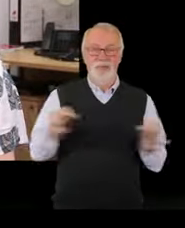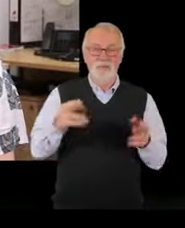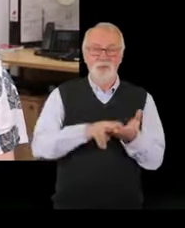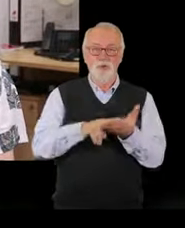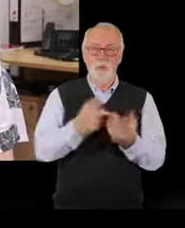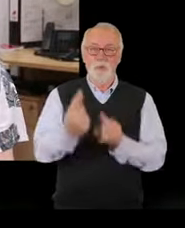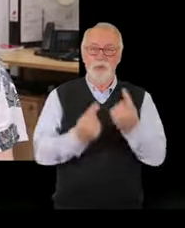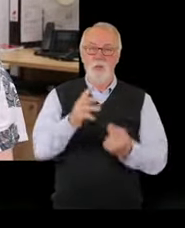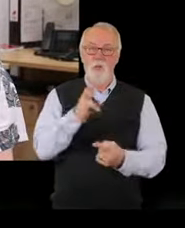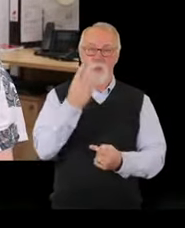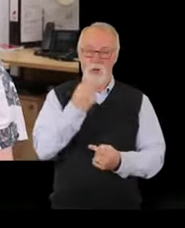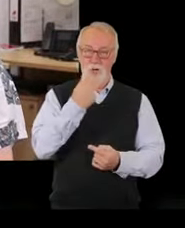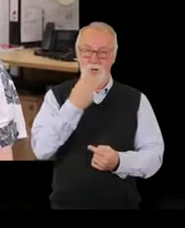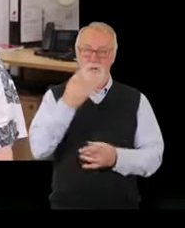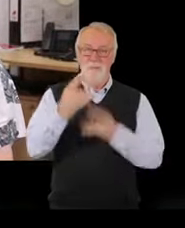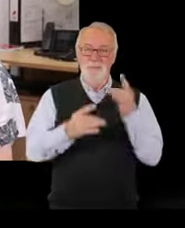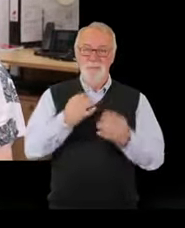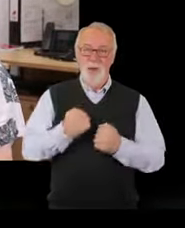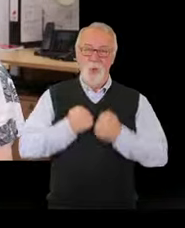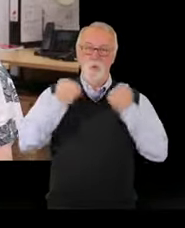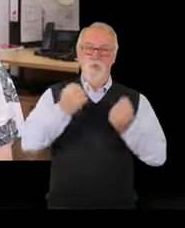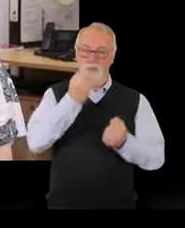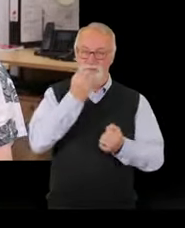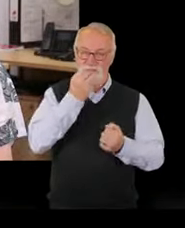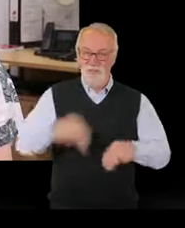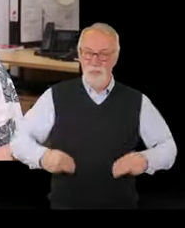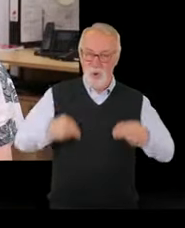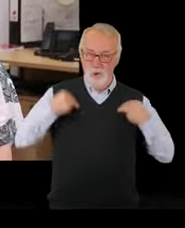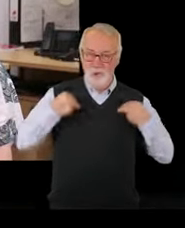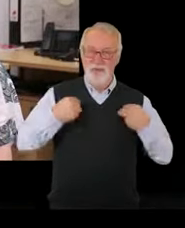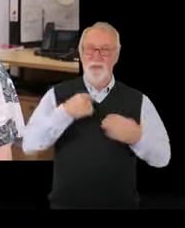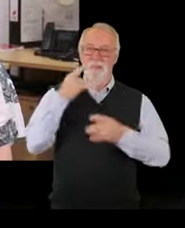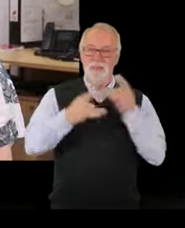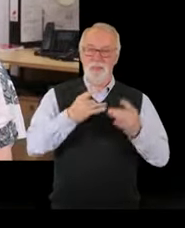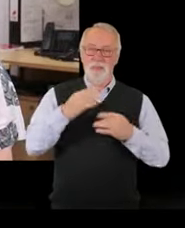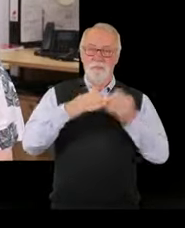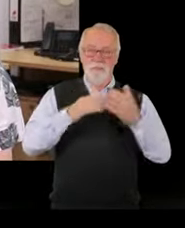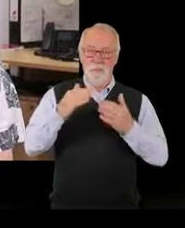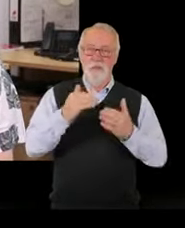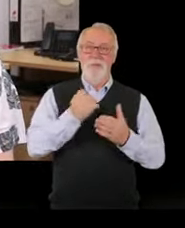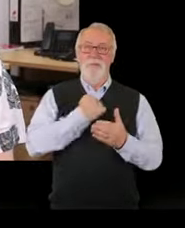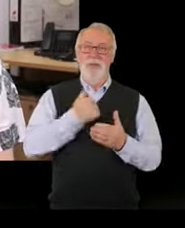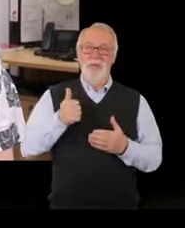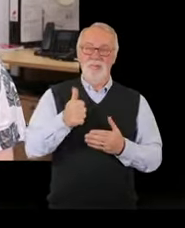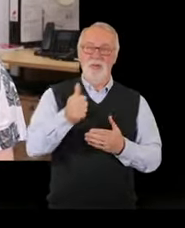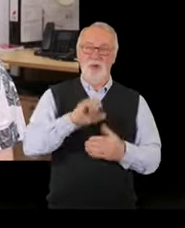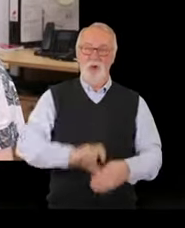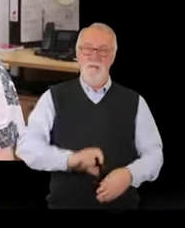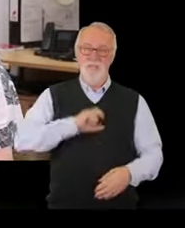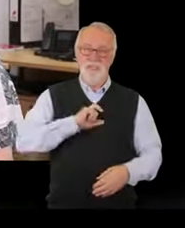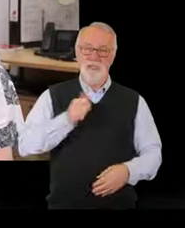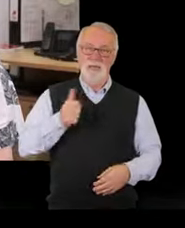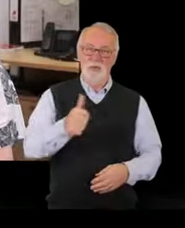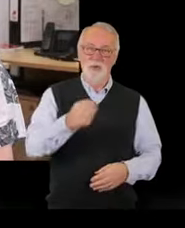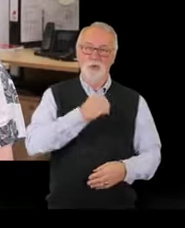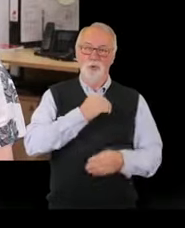and just making your own breakfast. And that could build up then for being able to have the confidence to be able to